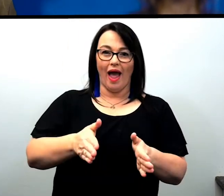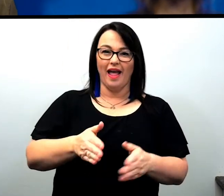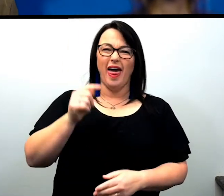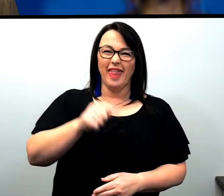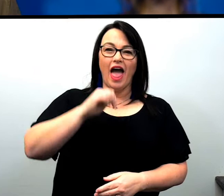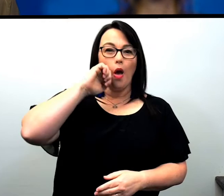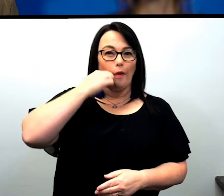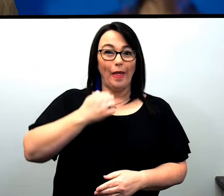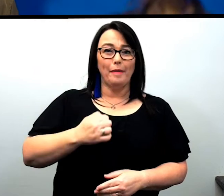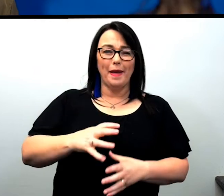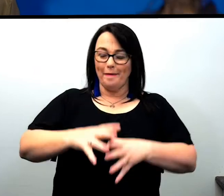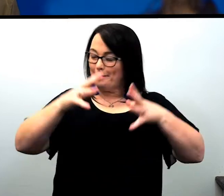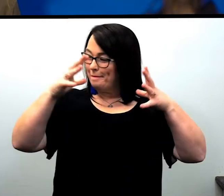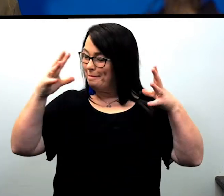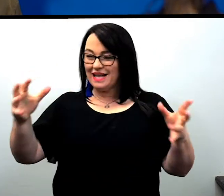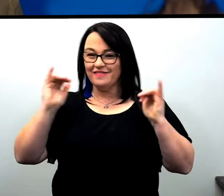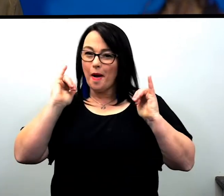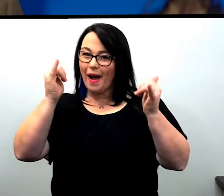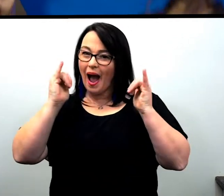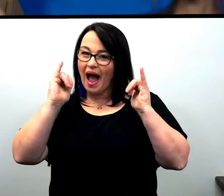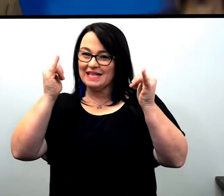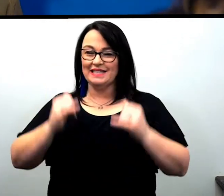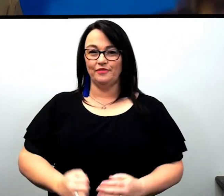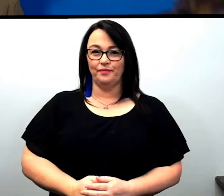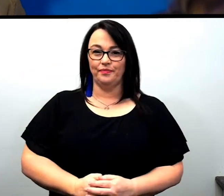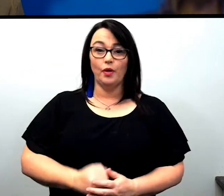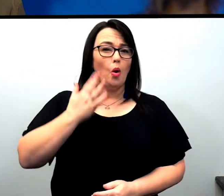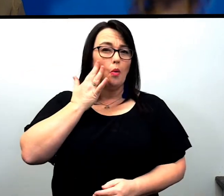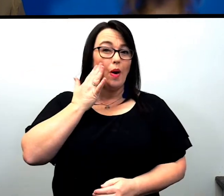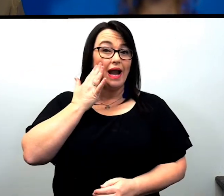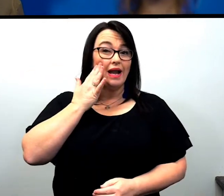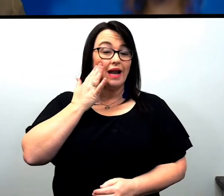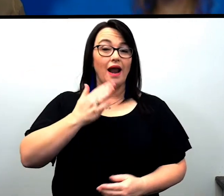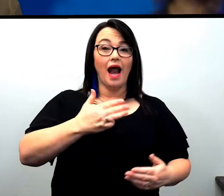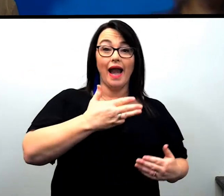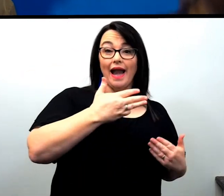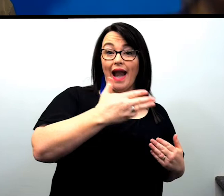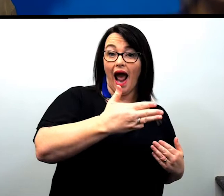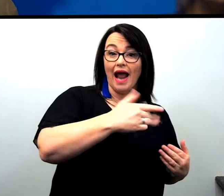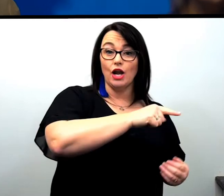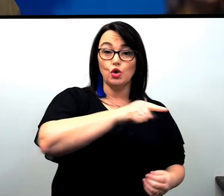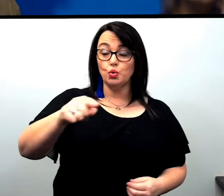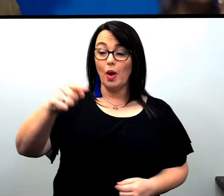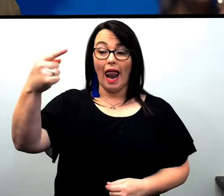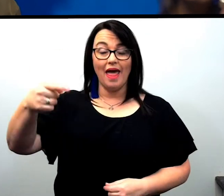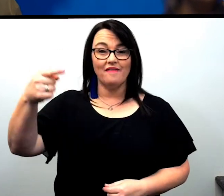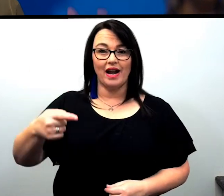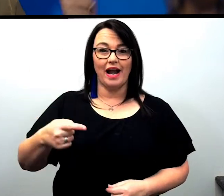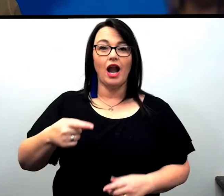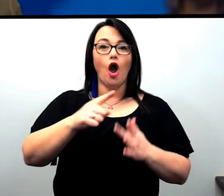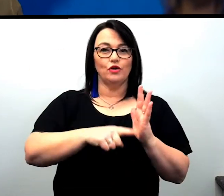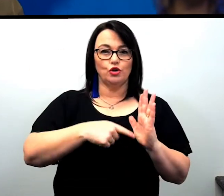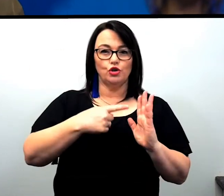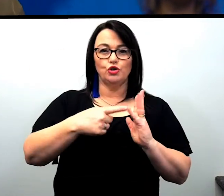party. So that's taking place. That's going to take place from the 9th of July right through to the 11th of July. And